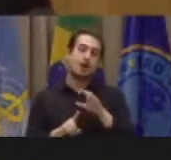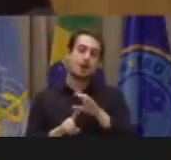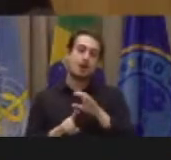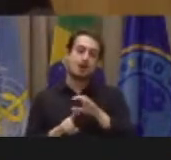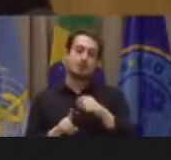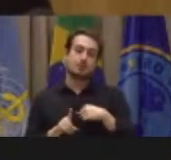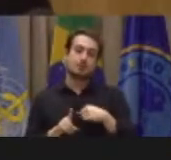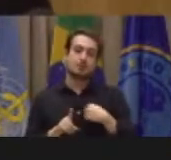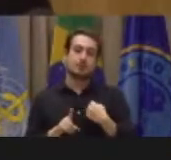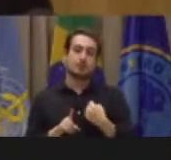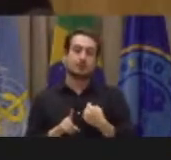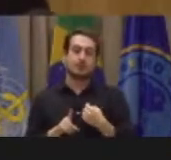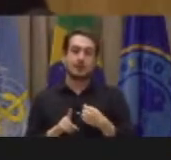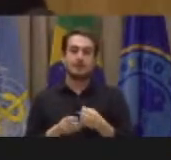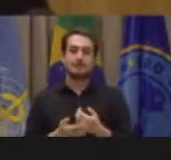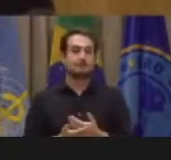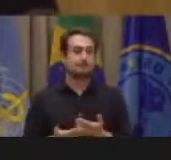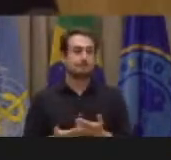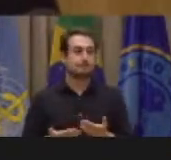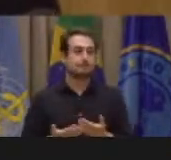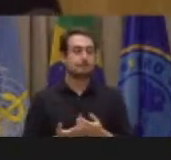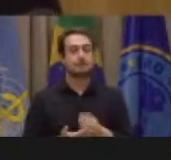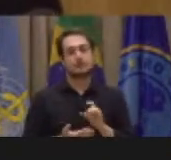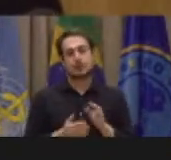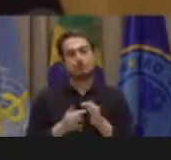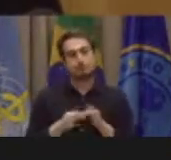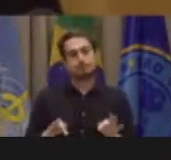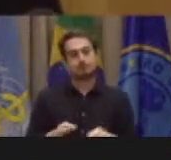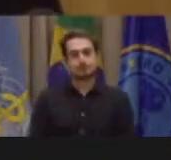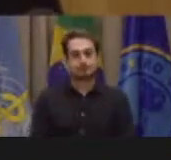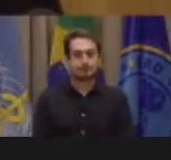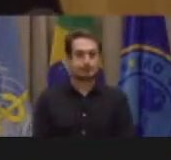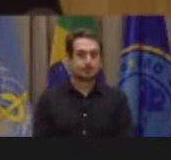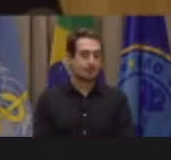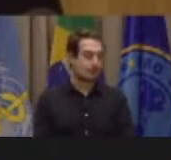challenges. So this is just a comment.